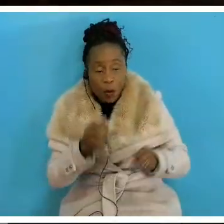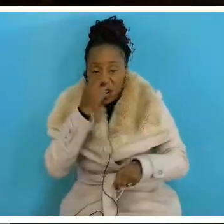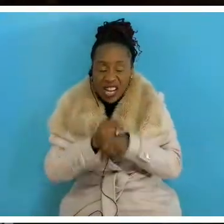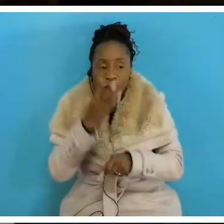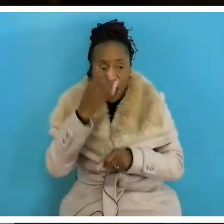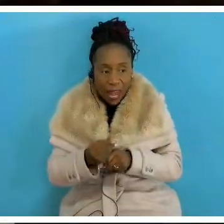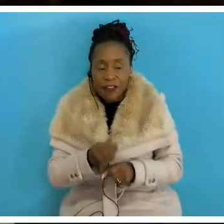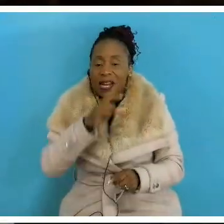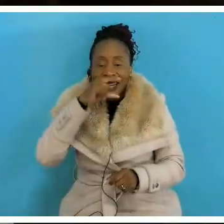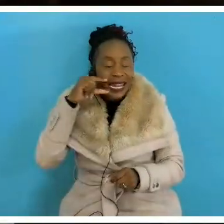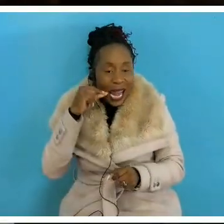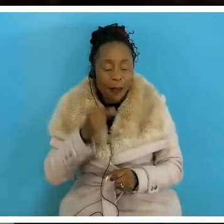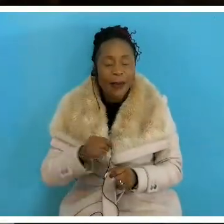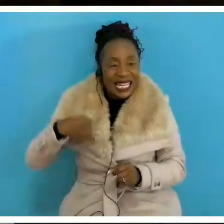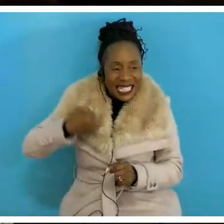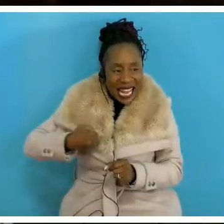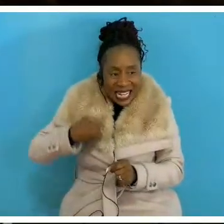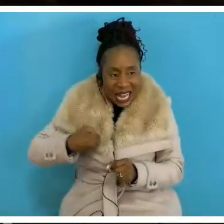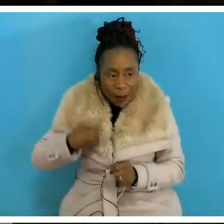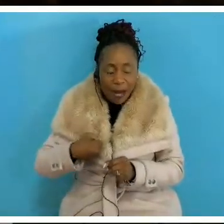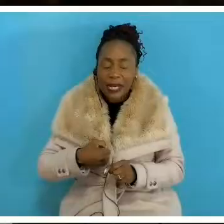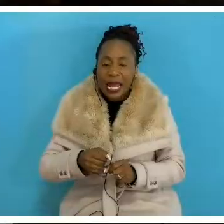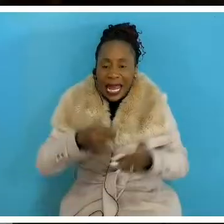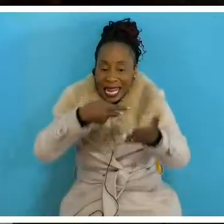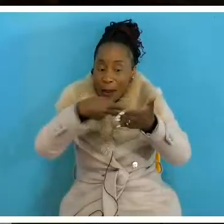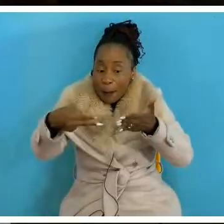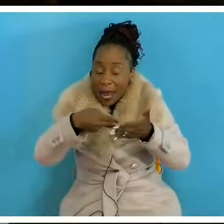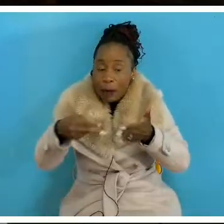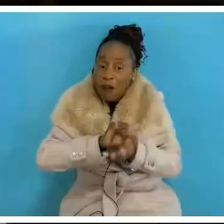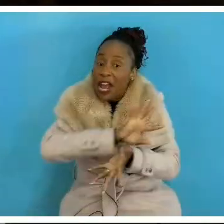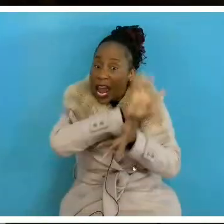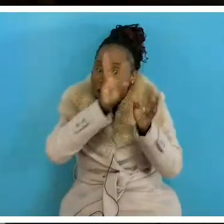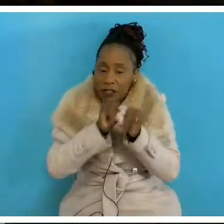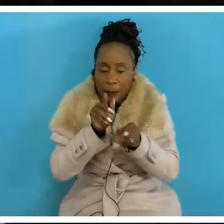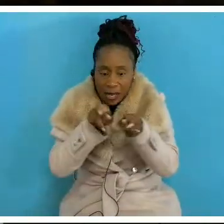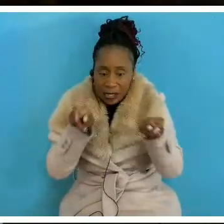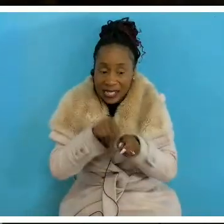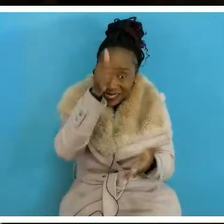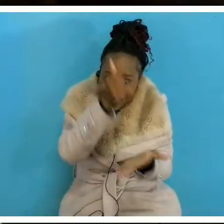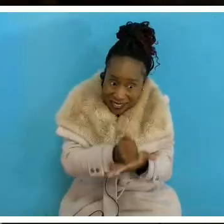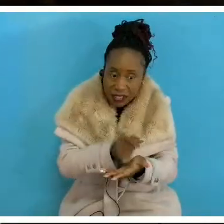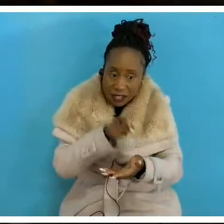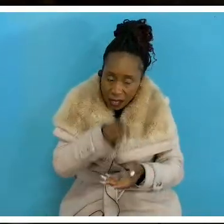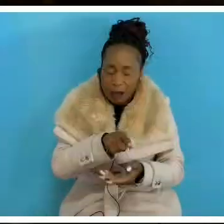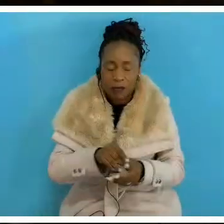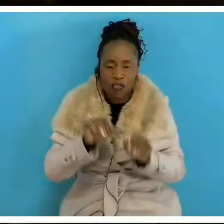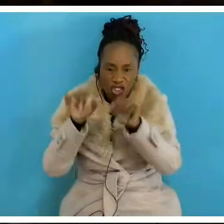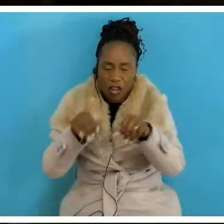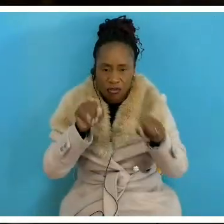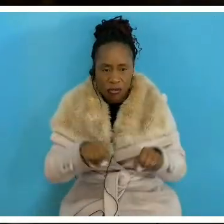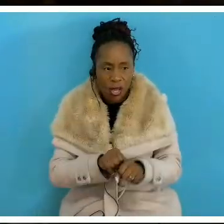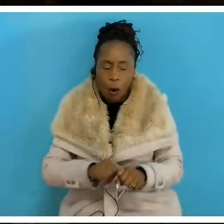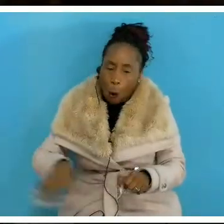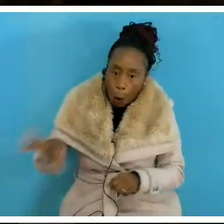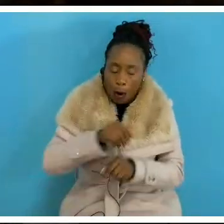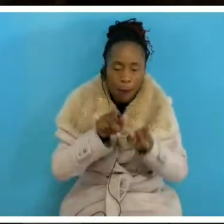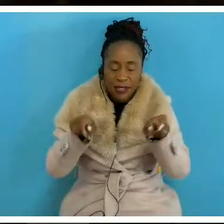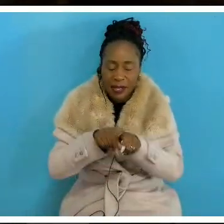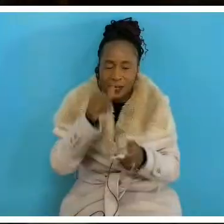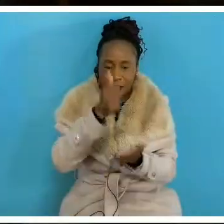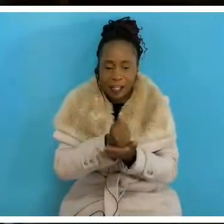name, surname, email address of everybody that's sitting here. Amal wat hier sit,